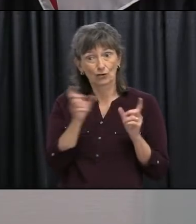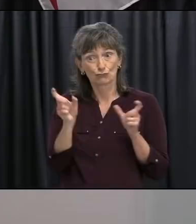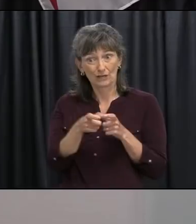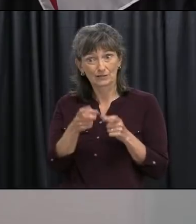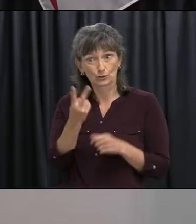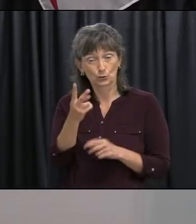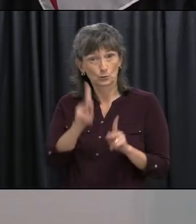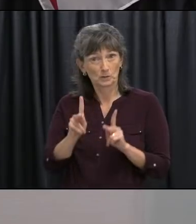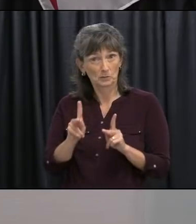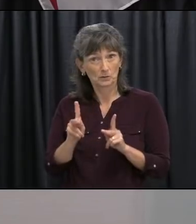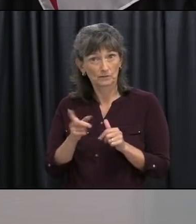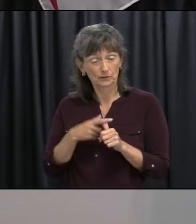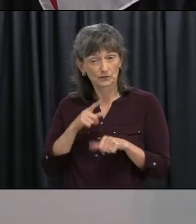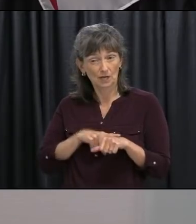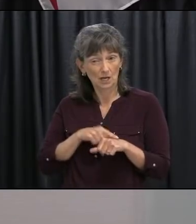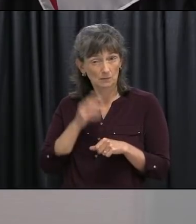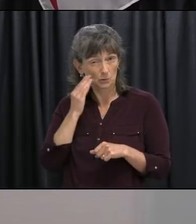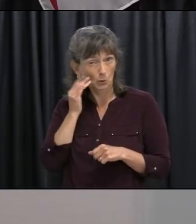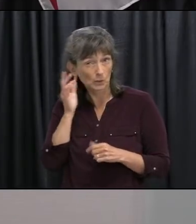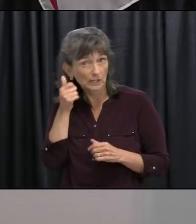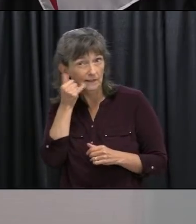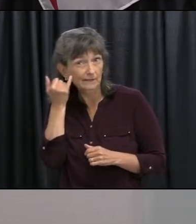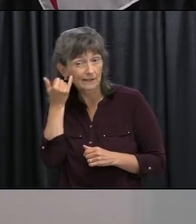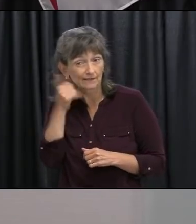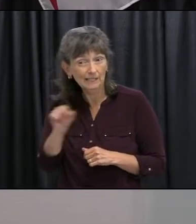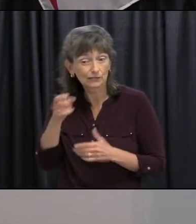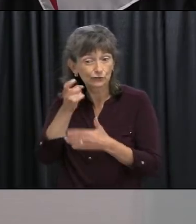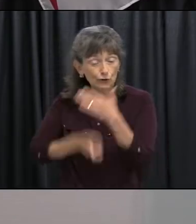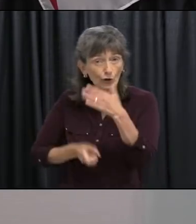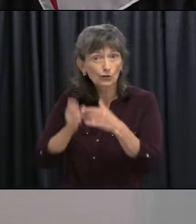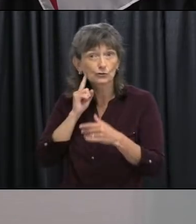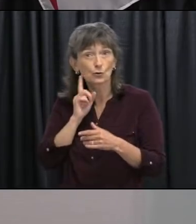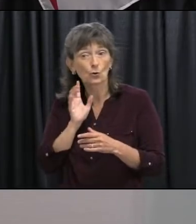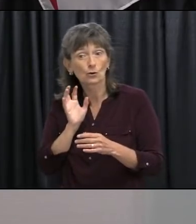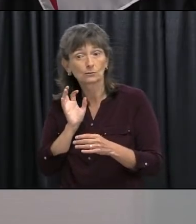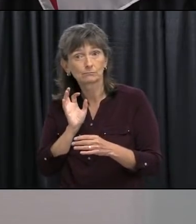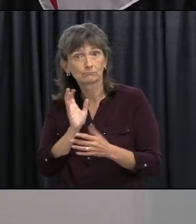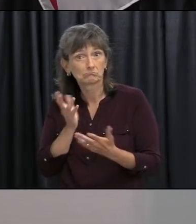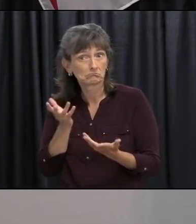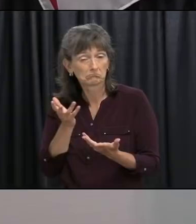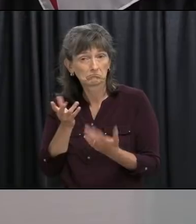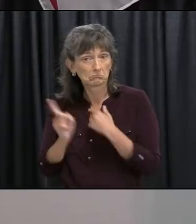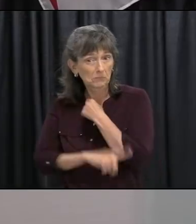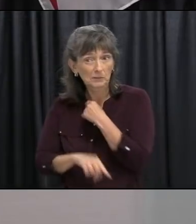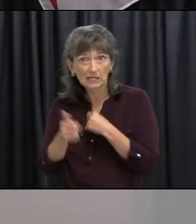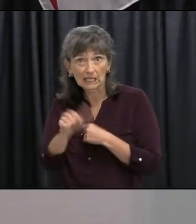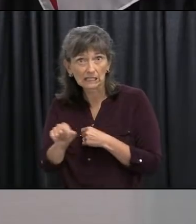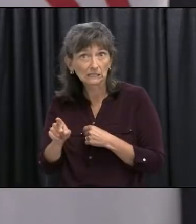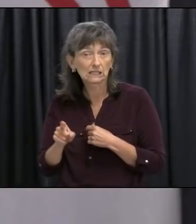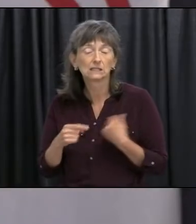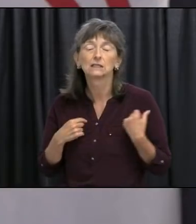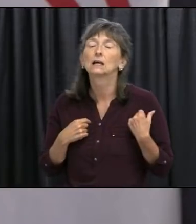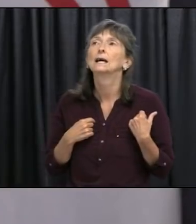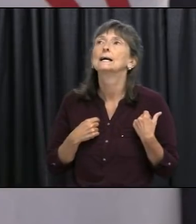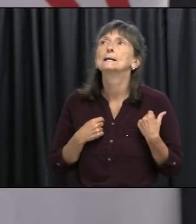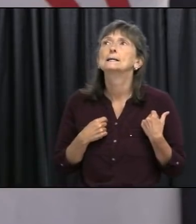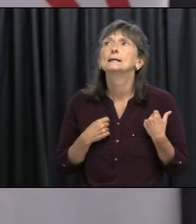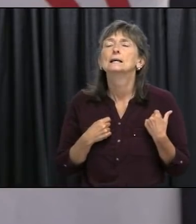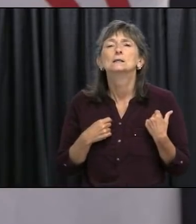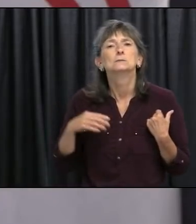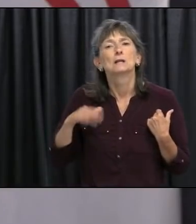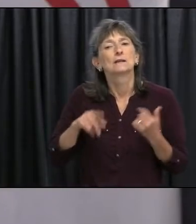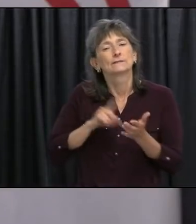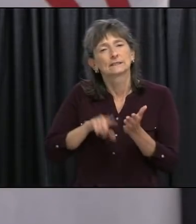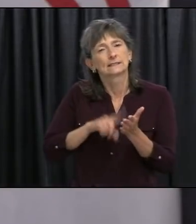wondering if you can say if there were any fines or other charges under the Public Health and Promotion Act. Too early to tell yet. There's